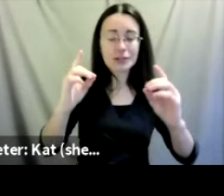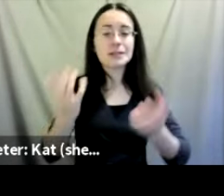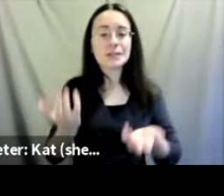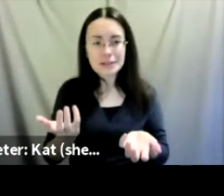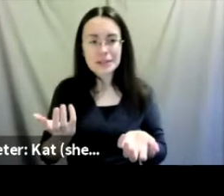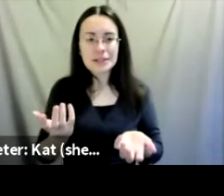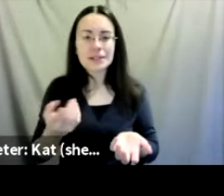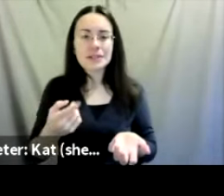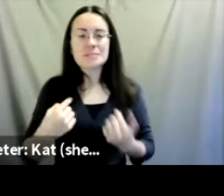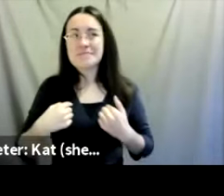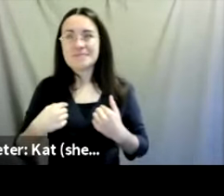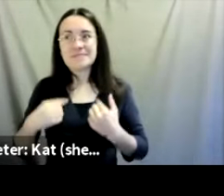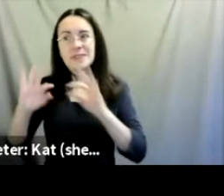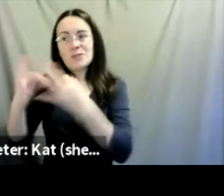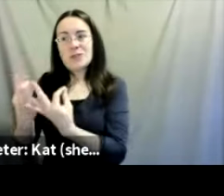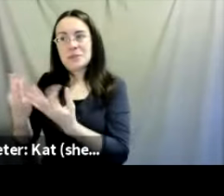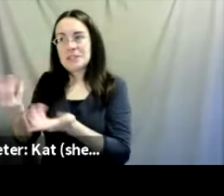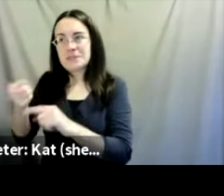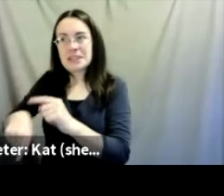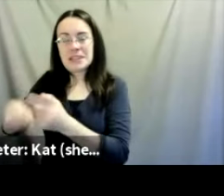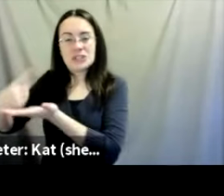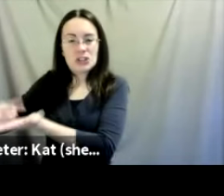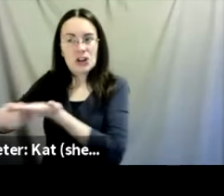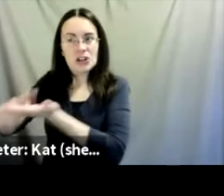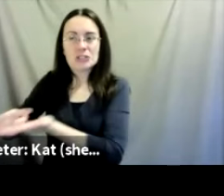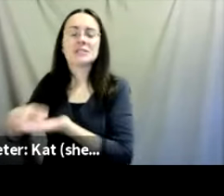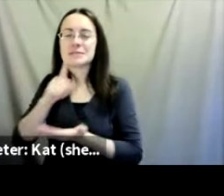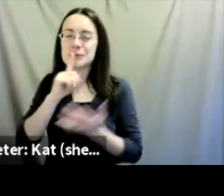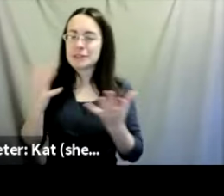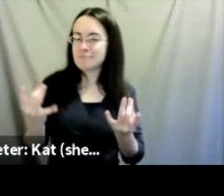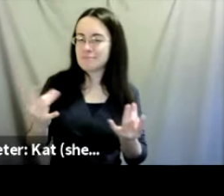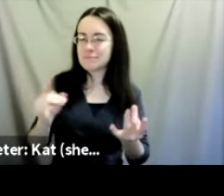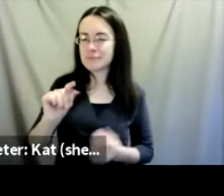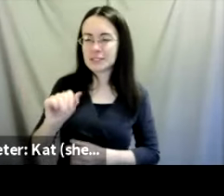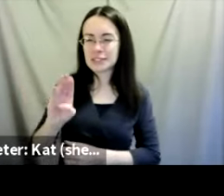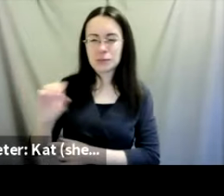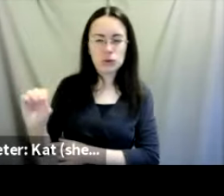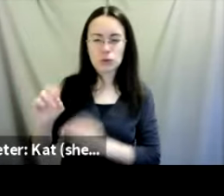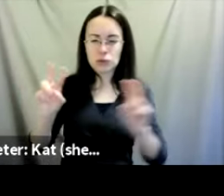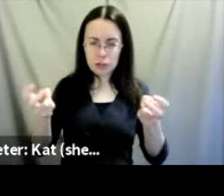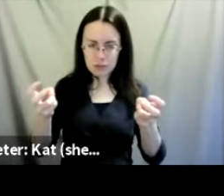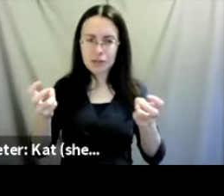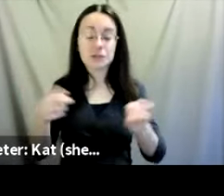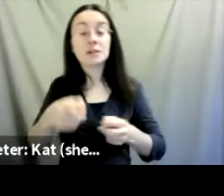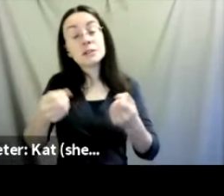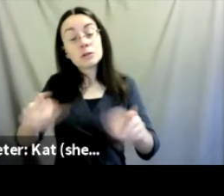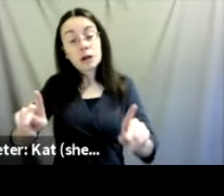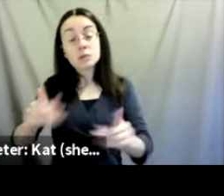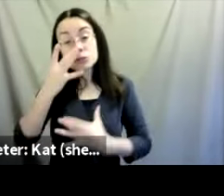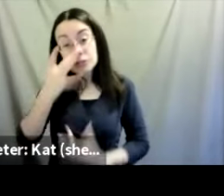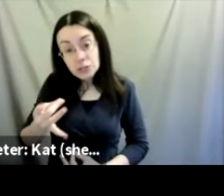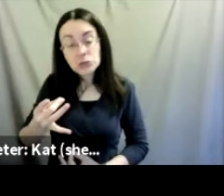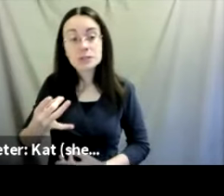these with my parents, so it's always been pretty taboo. And so this opportunity was really interesting to me because I wanted to learn